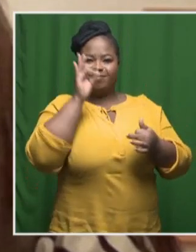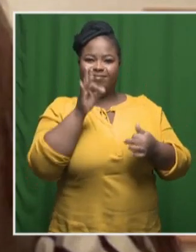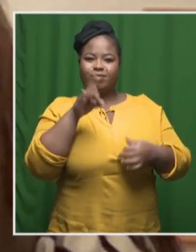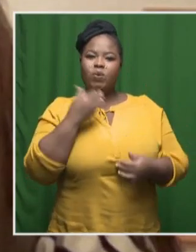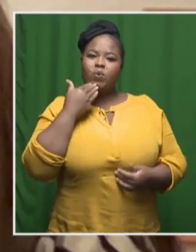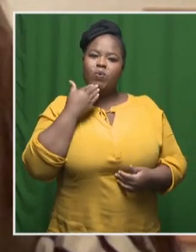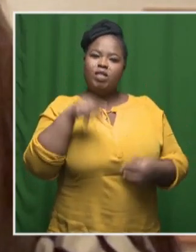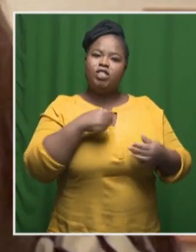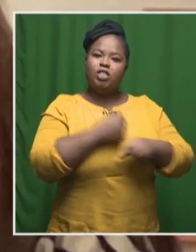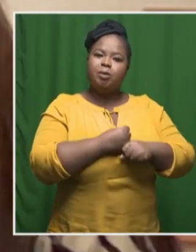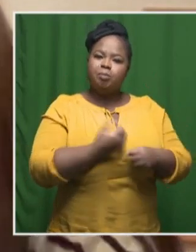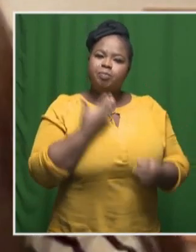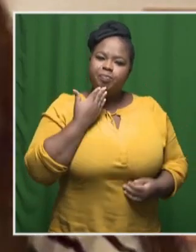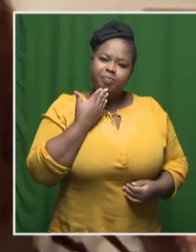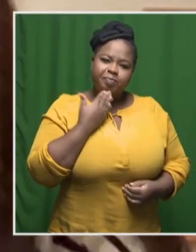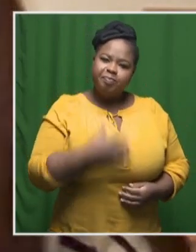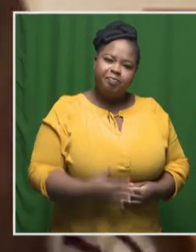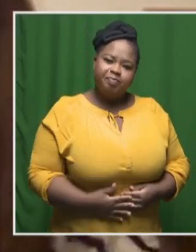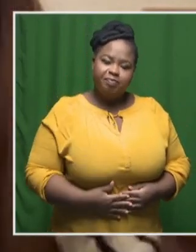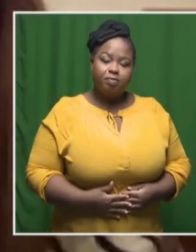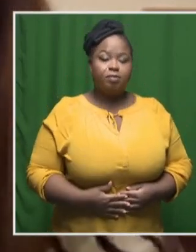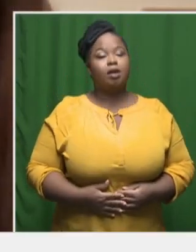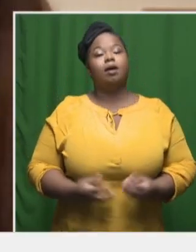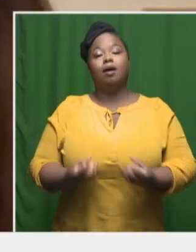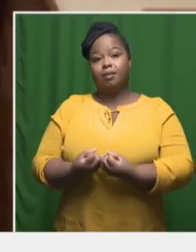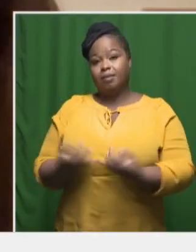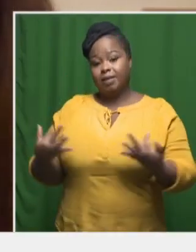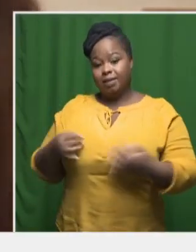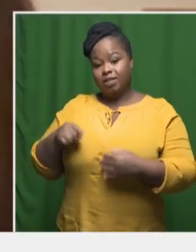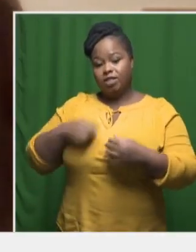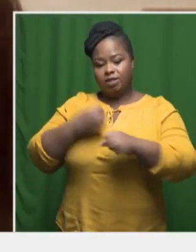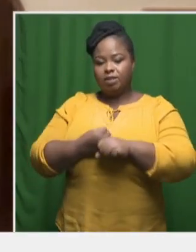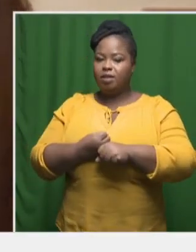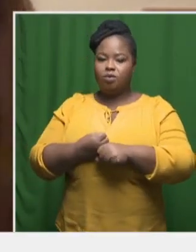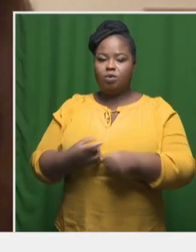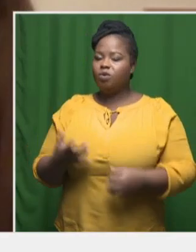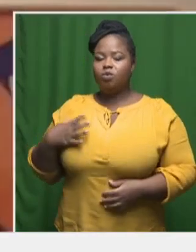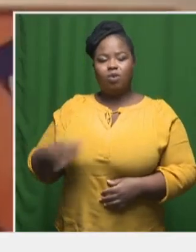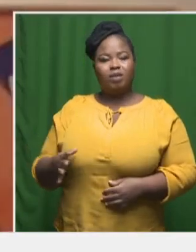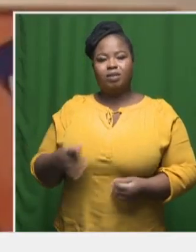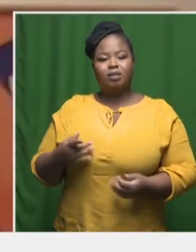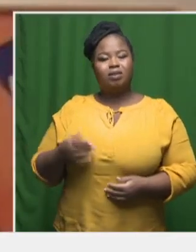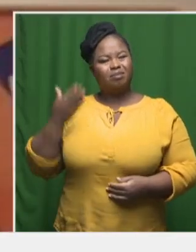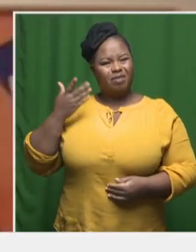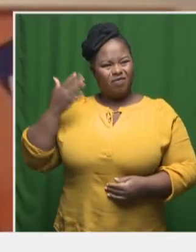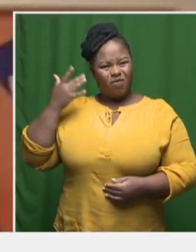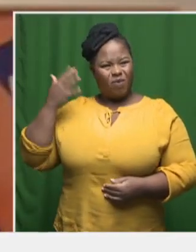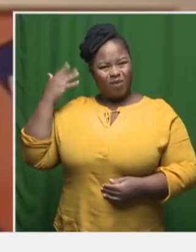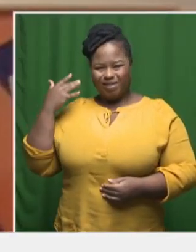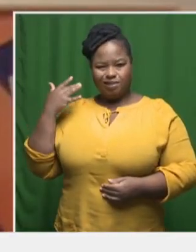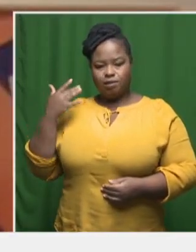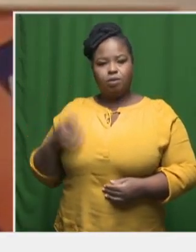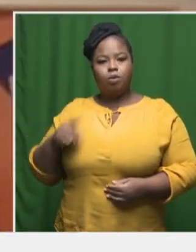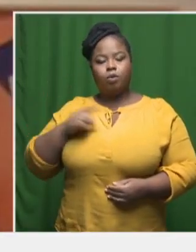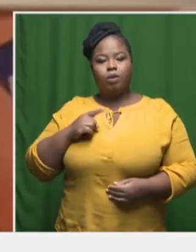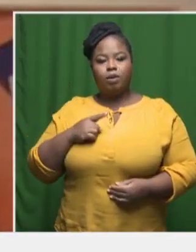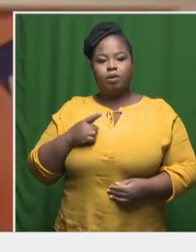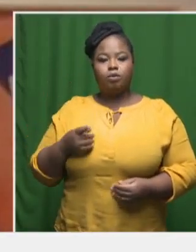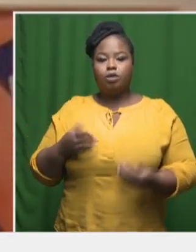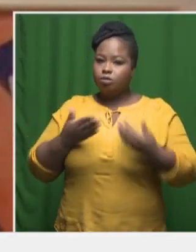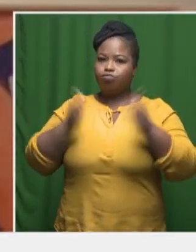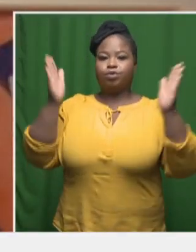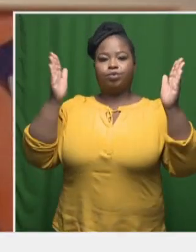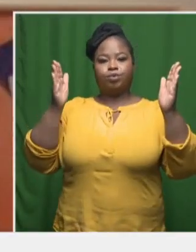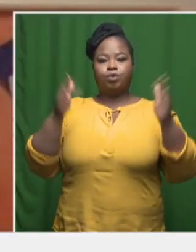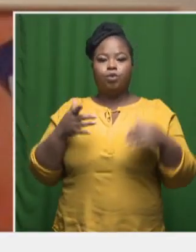year? There are a couple this year, so we're trying also not to do that as much as we have in the past. Really to open up the doors.